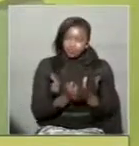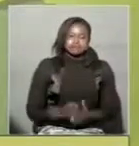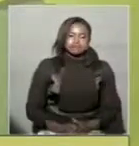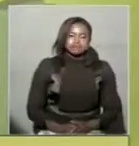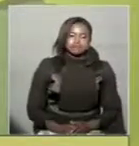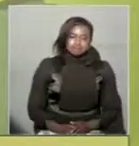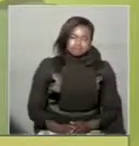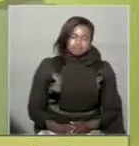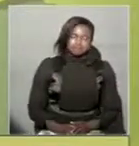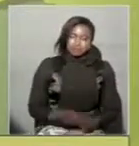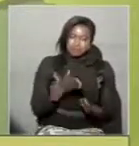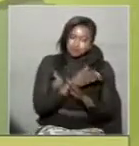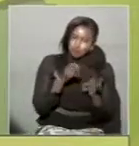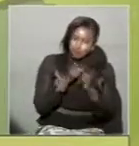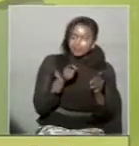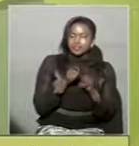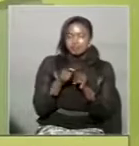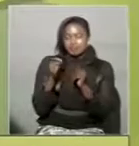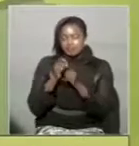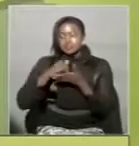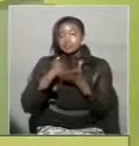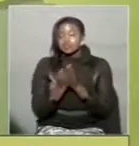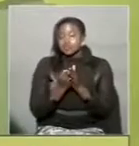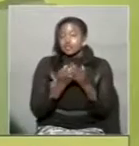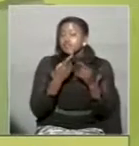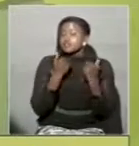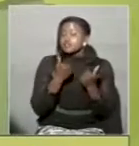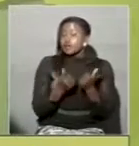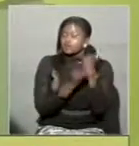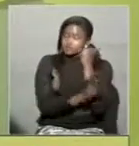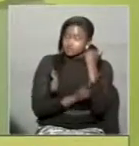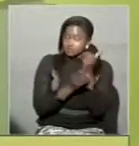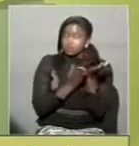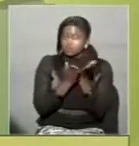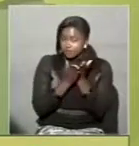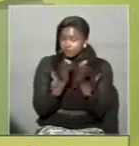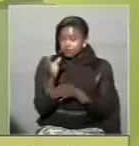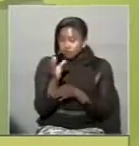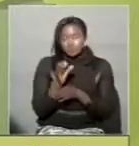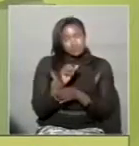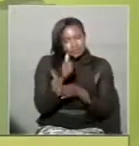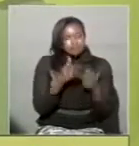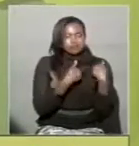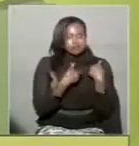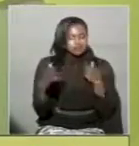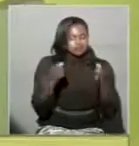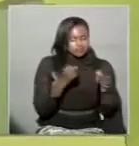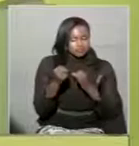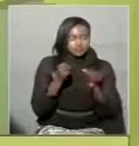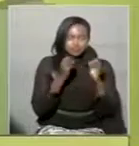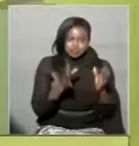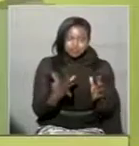primary section. So it's at the district that the District Service Commission recruits the teachers and the head